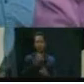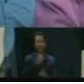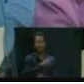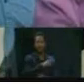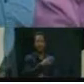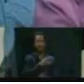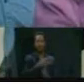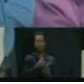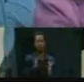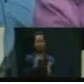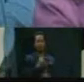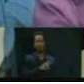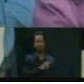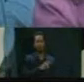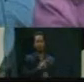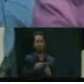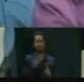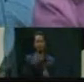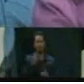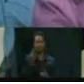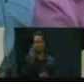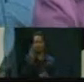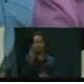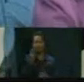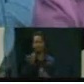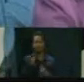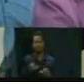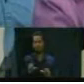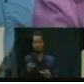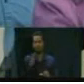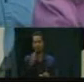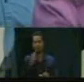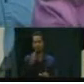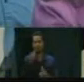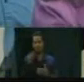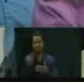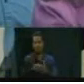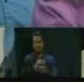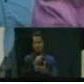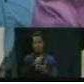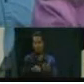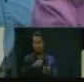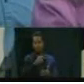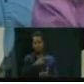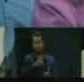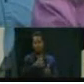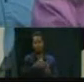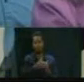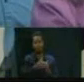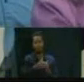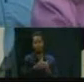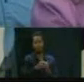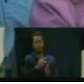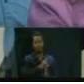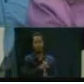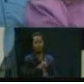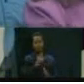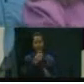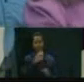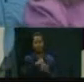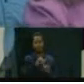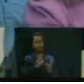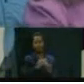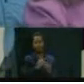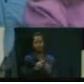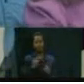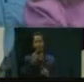should include attempts by this board to publicly chastise or shame those employees in these meetings. Tennessee Code